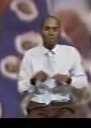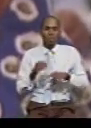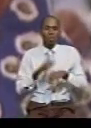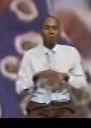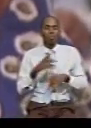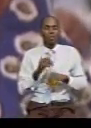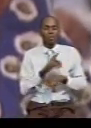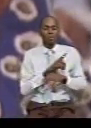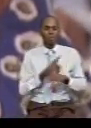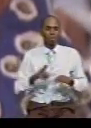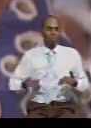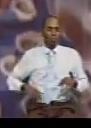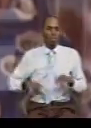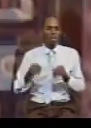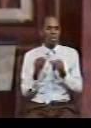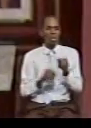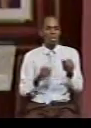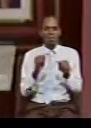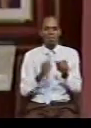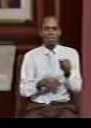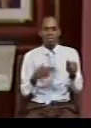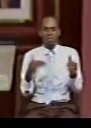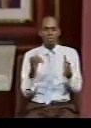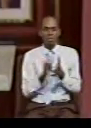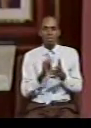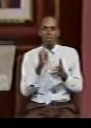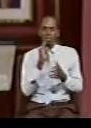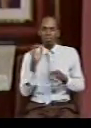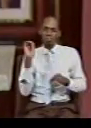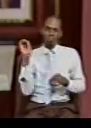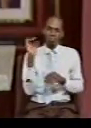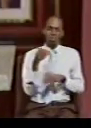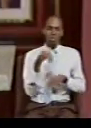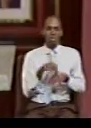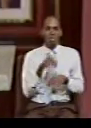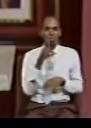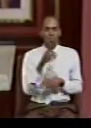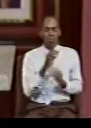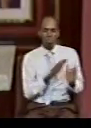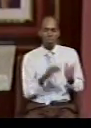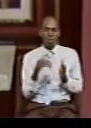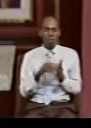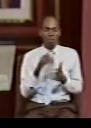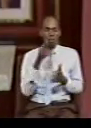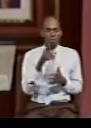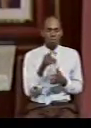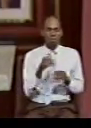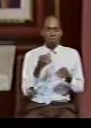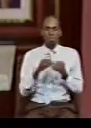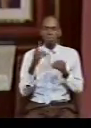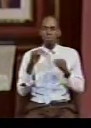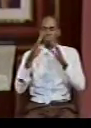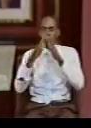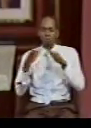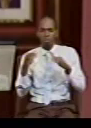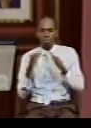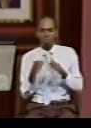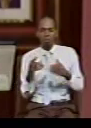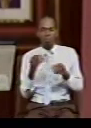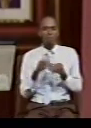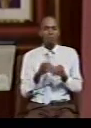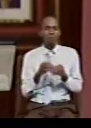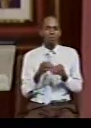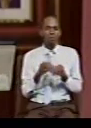the village, or from the city, or from your enemies, or from the people who are power of